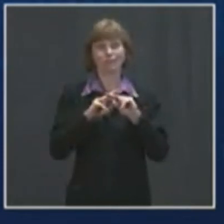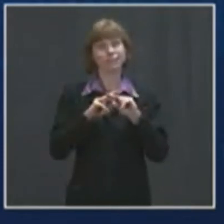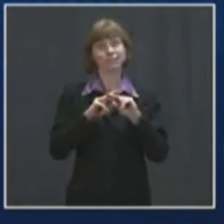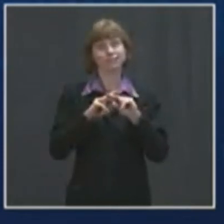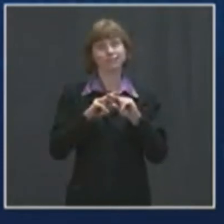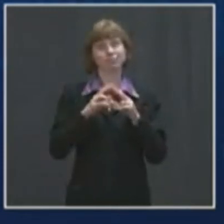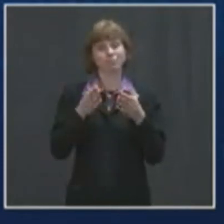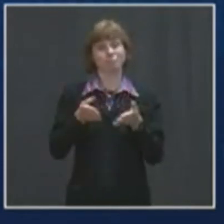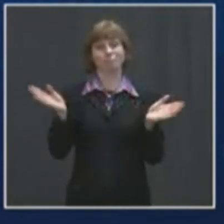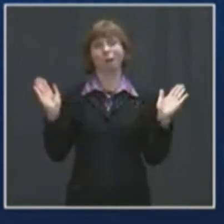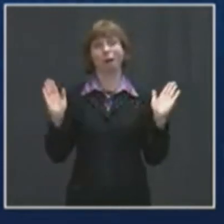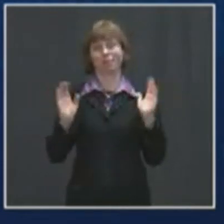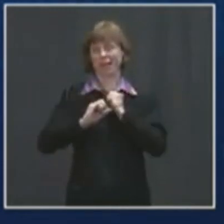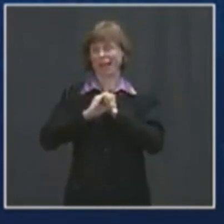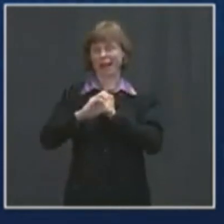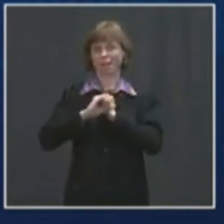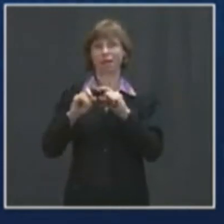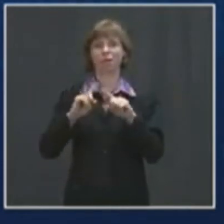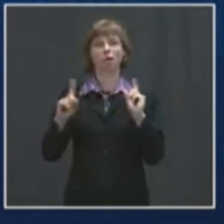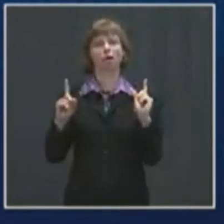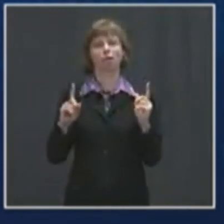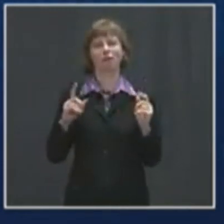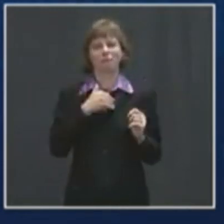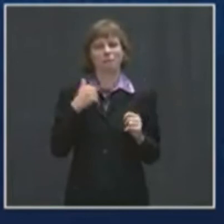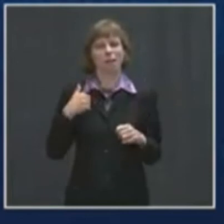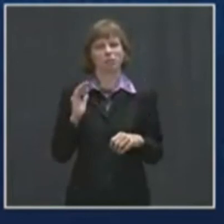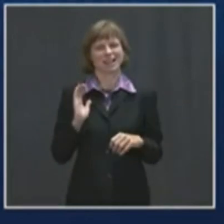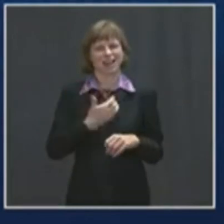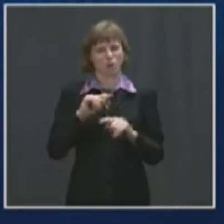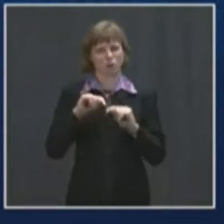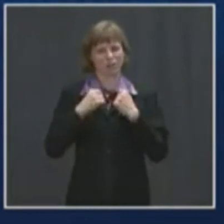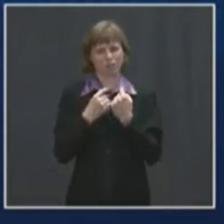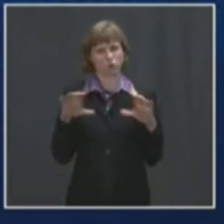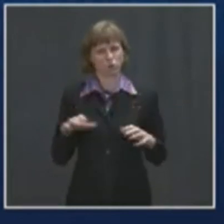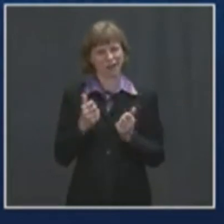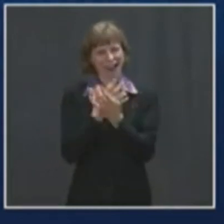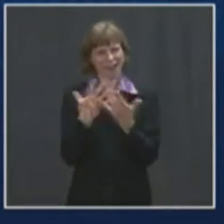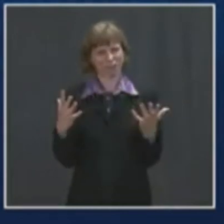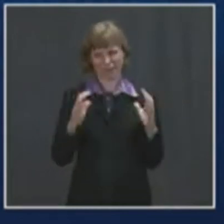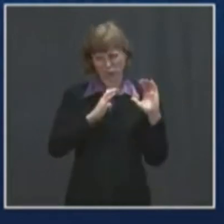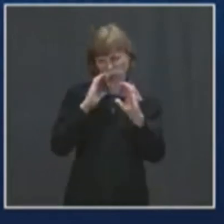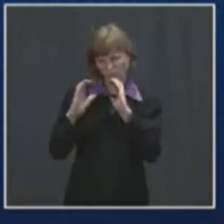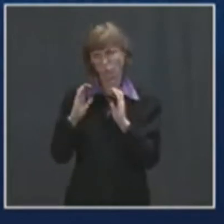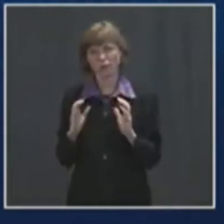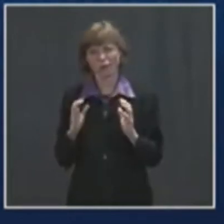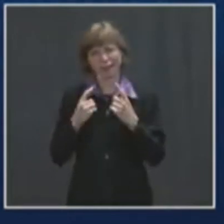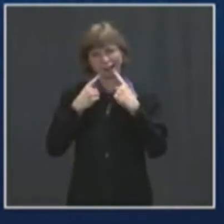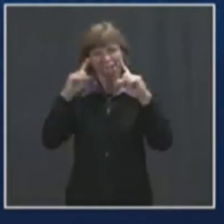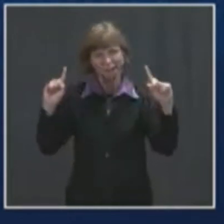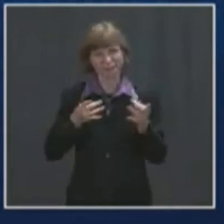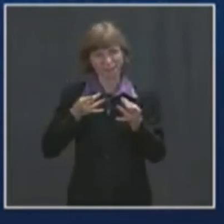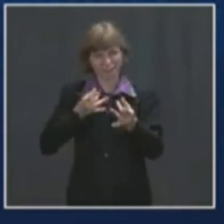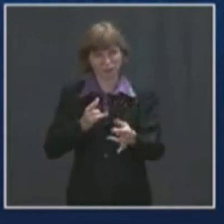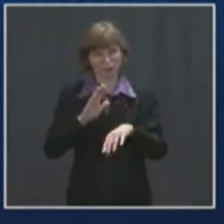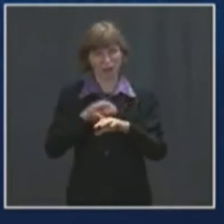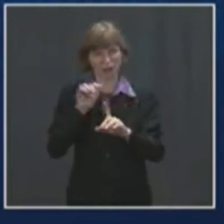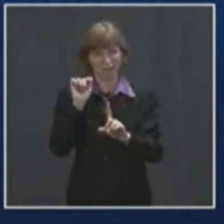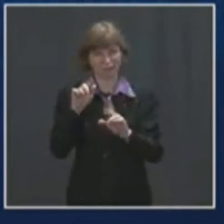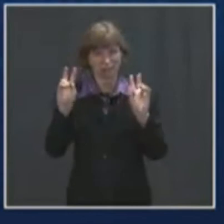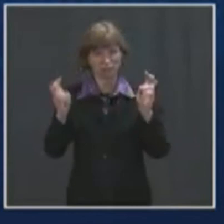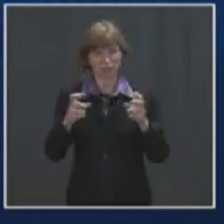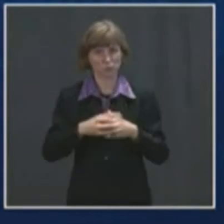of members of our team doing everything we can to communicate effectively and efficiently on this particular issue. And